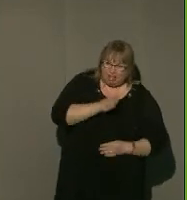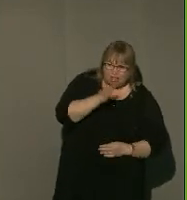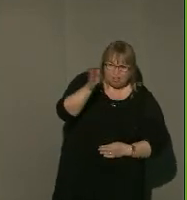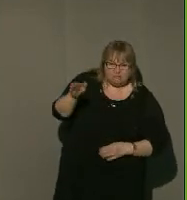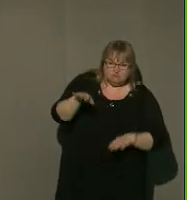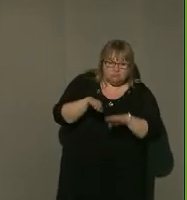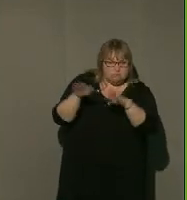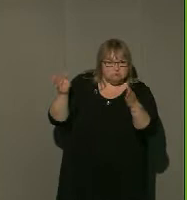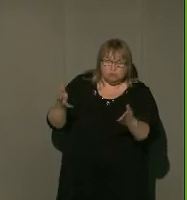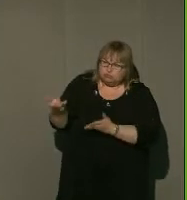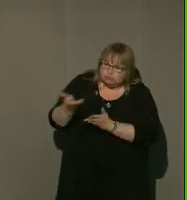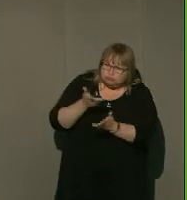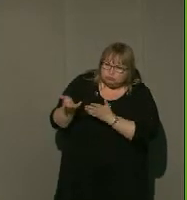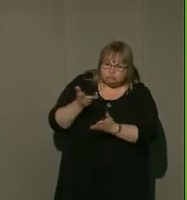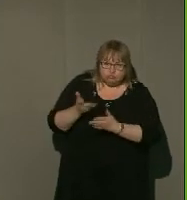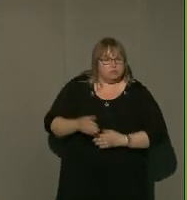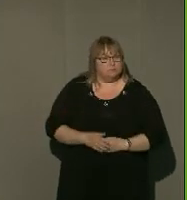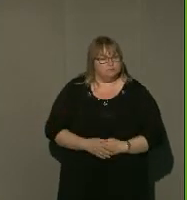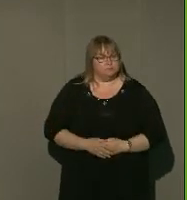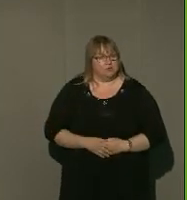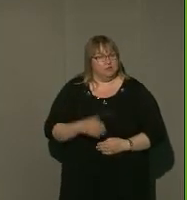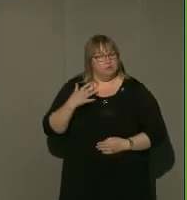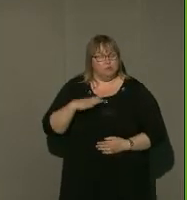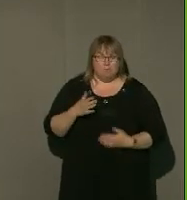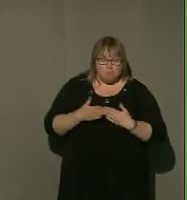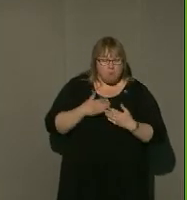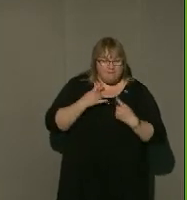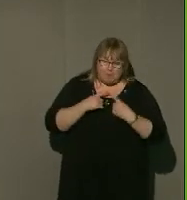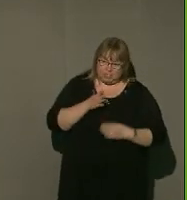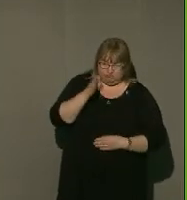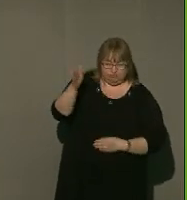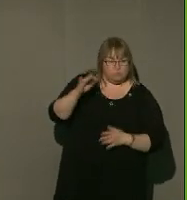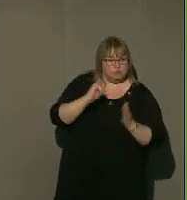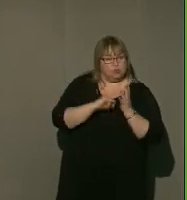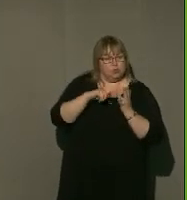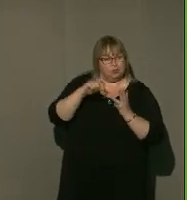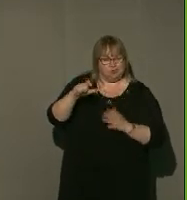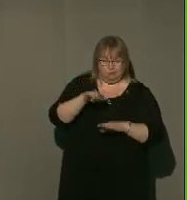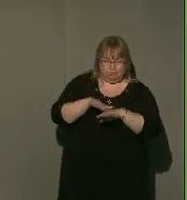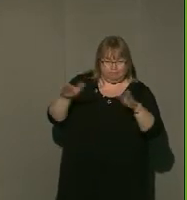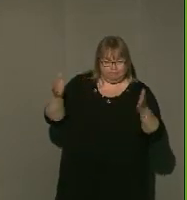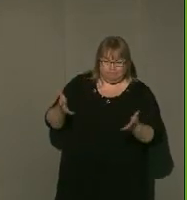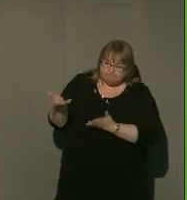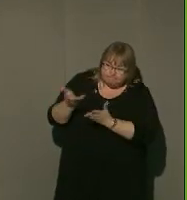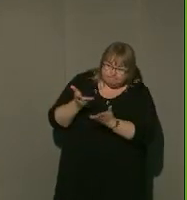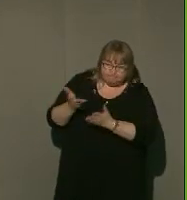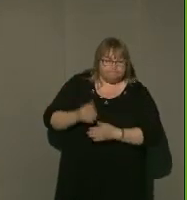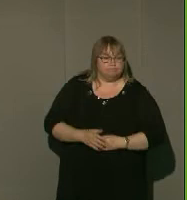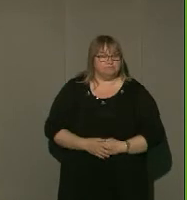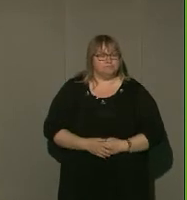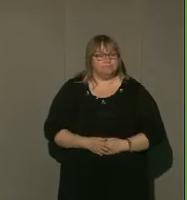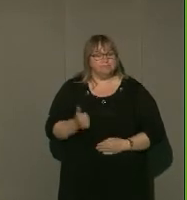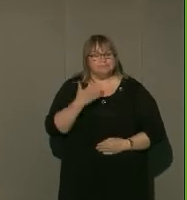who may particularly be able to give you more information. Thank you very much, Tom. And thank